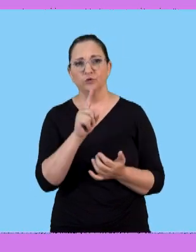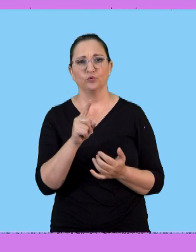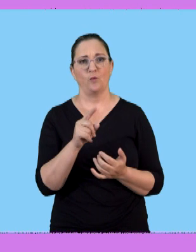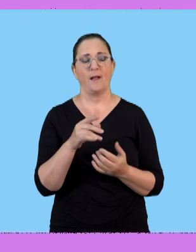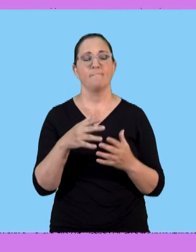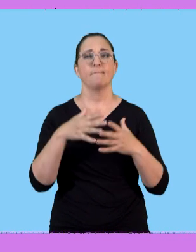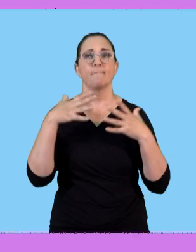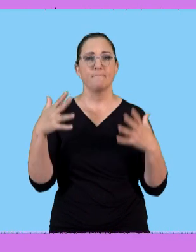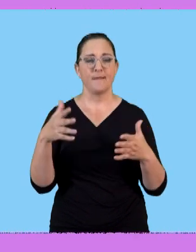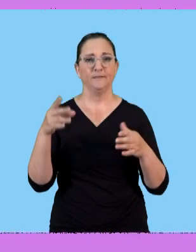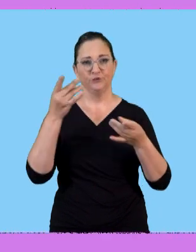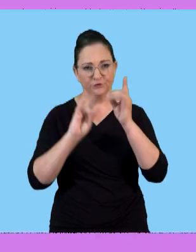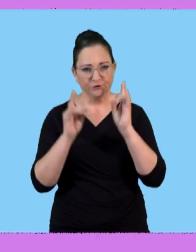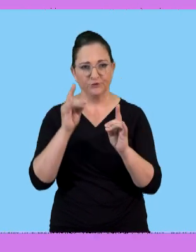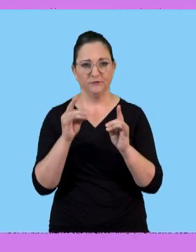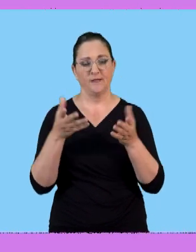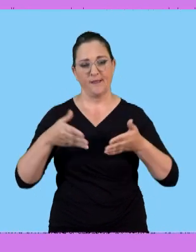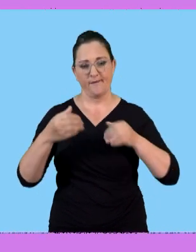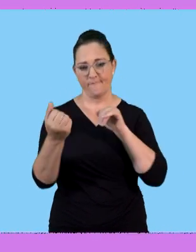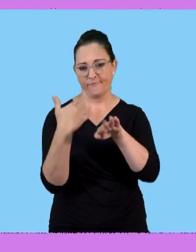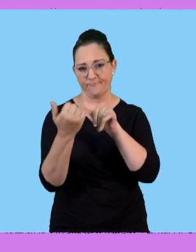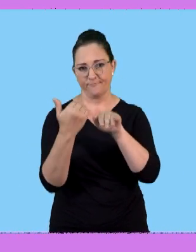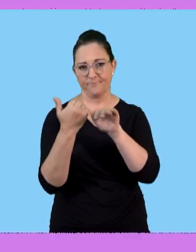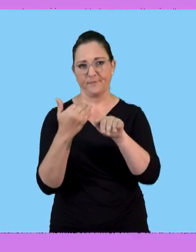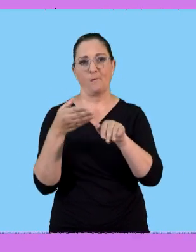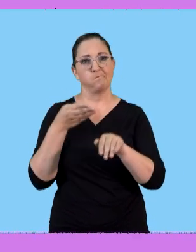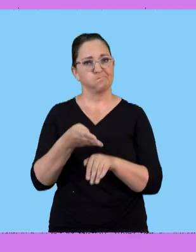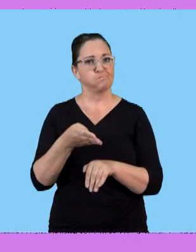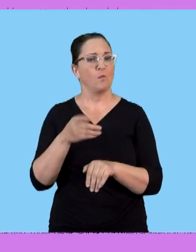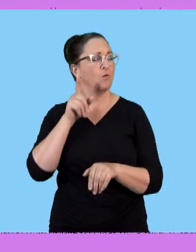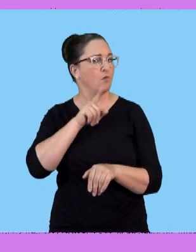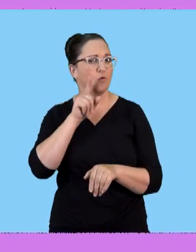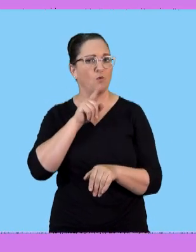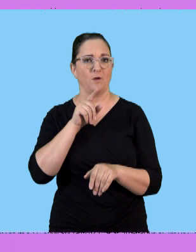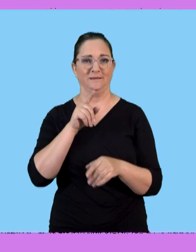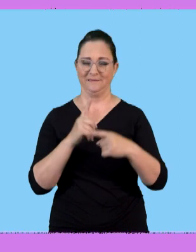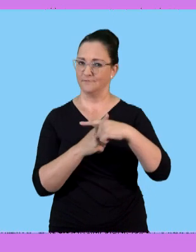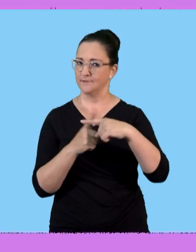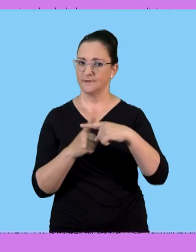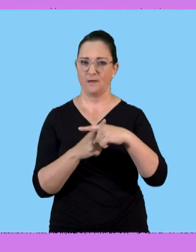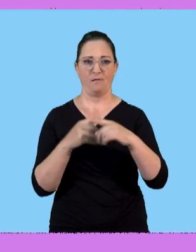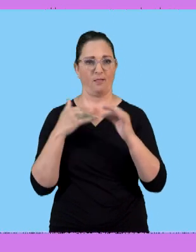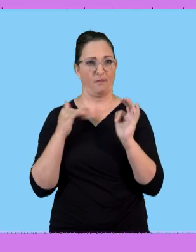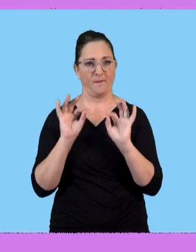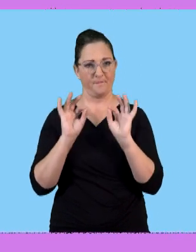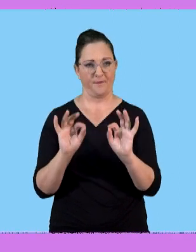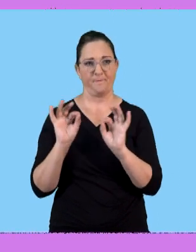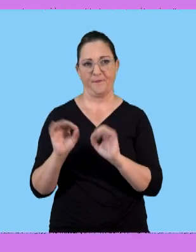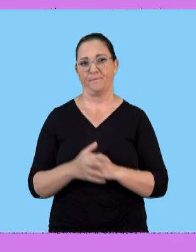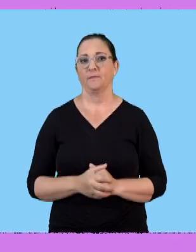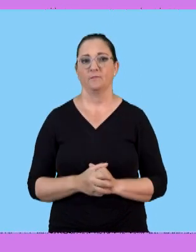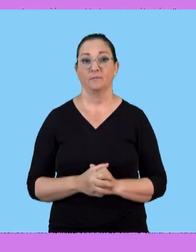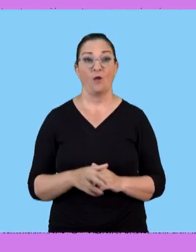major cities, a class of major roads and freeways. And again, it's always drawn to a